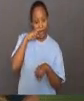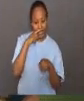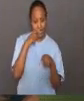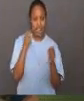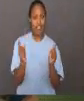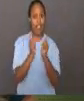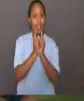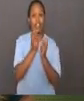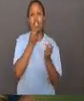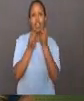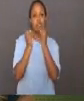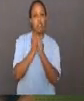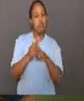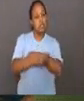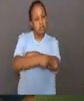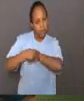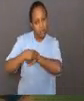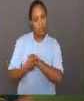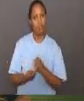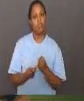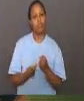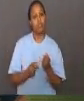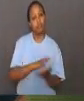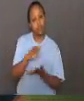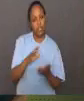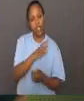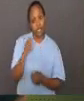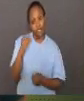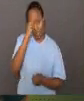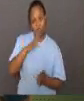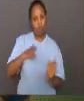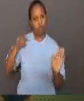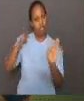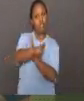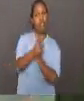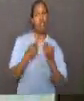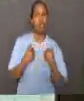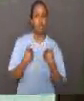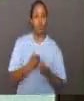crimes such as theft, assault, and even homicide.